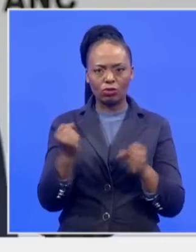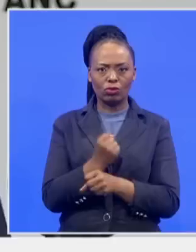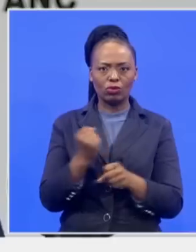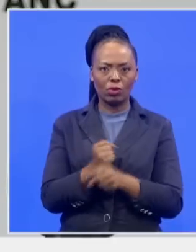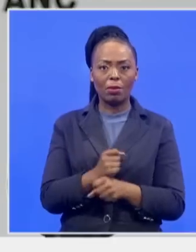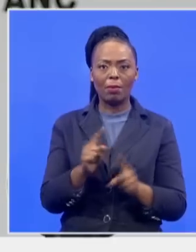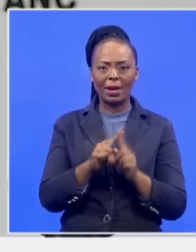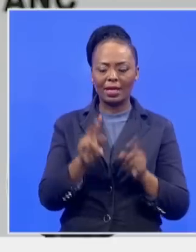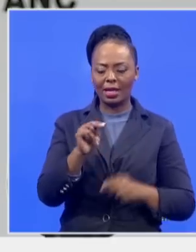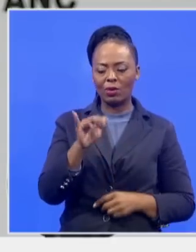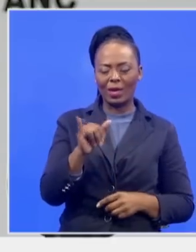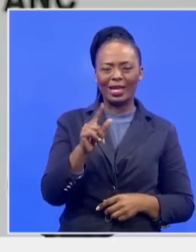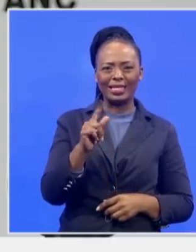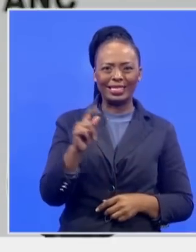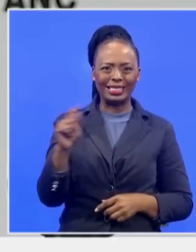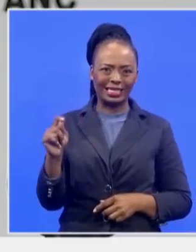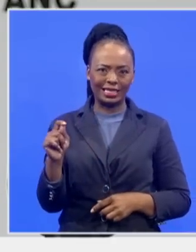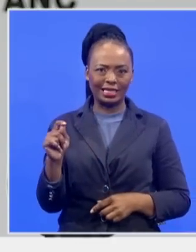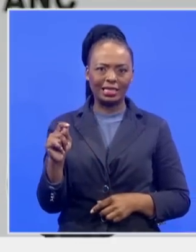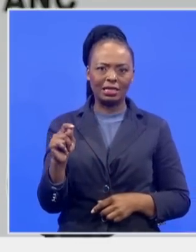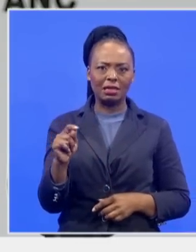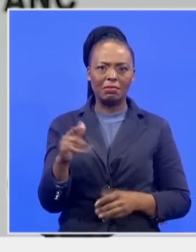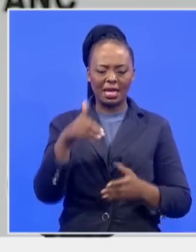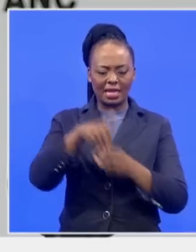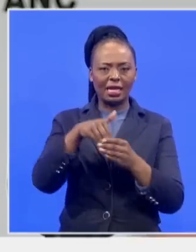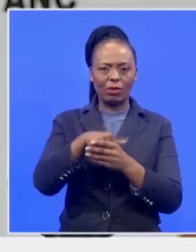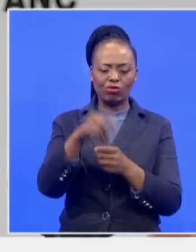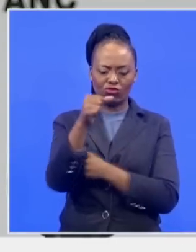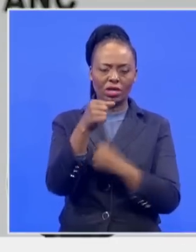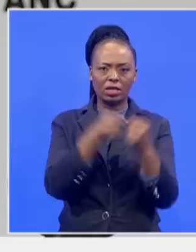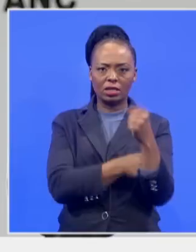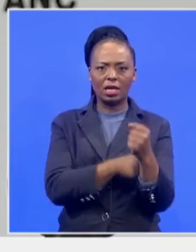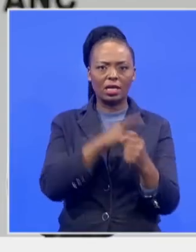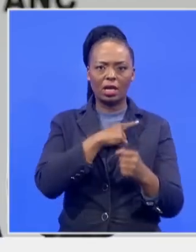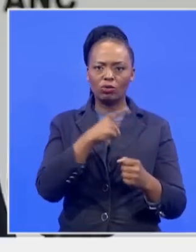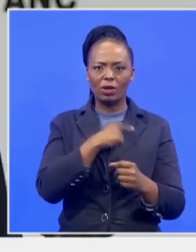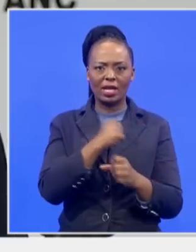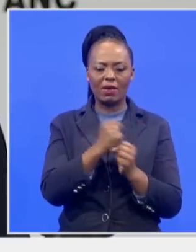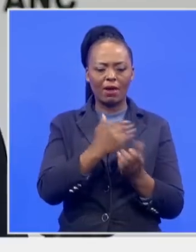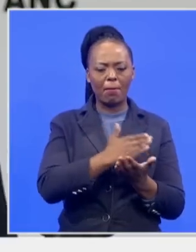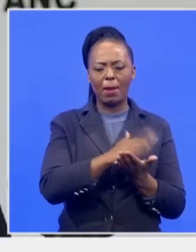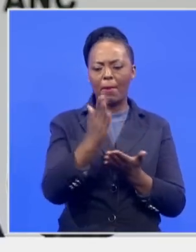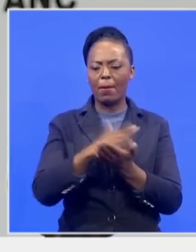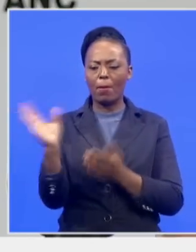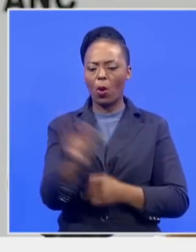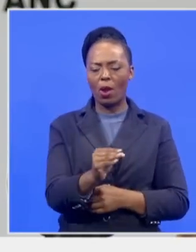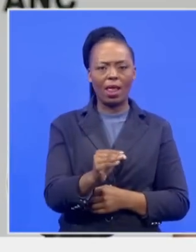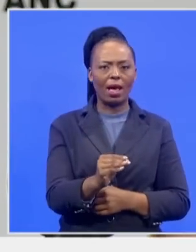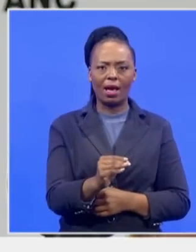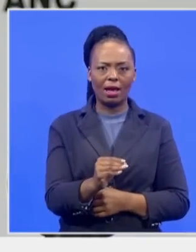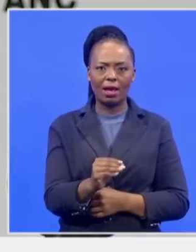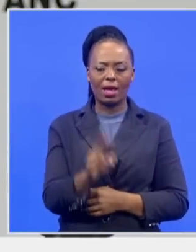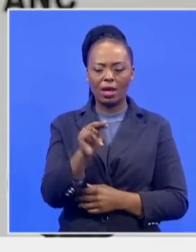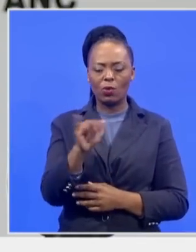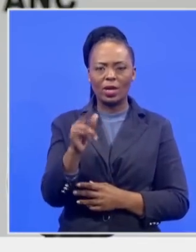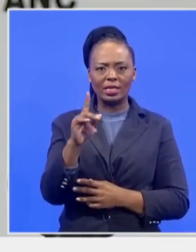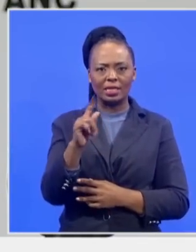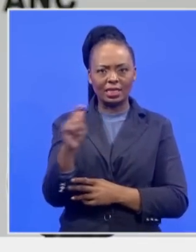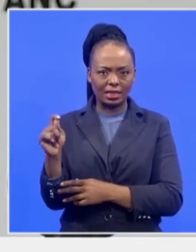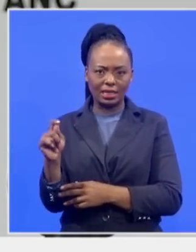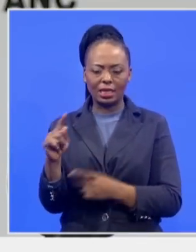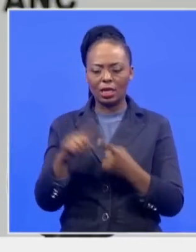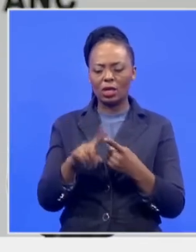interim structure. So that is why we didn't change everybody in the NYTT. Tutu was there, was the